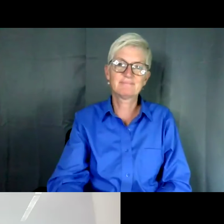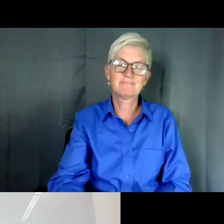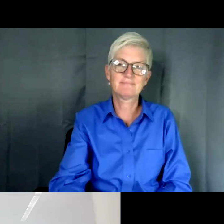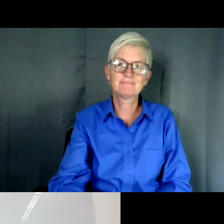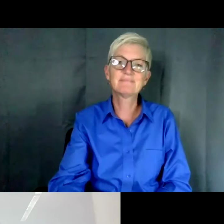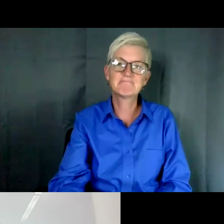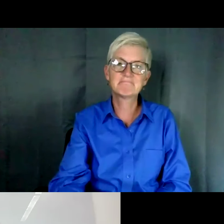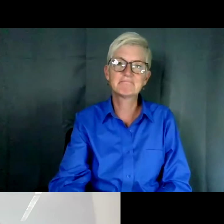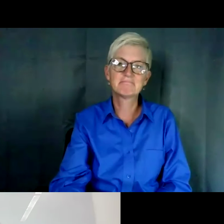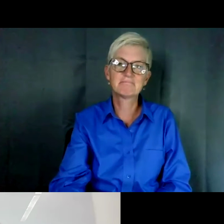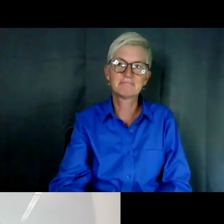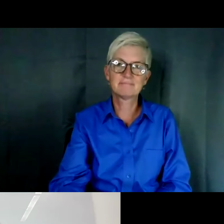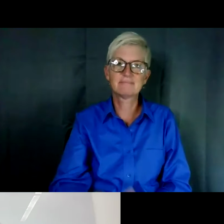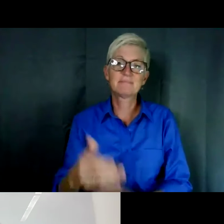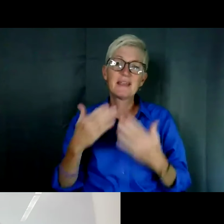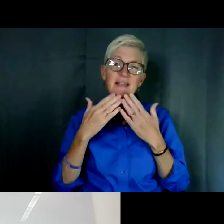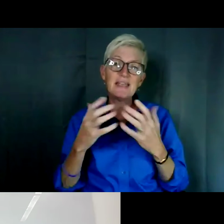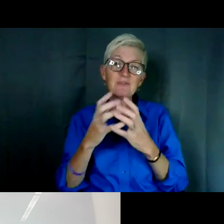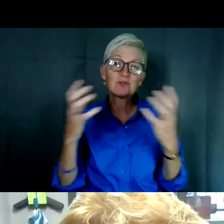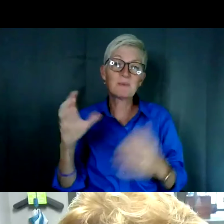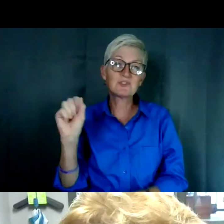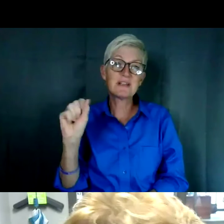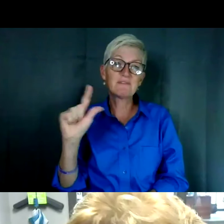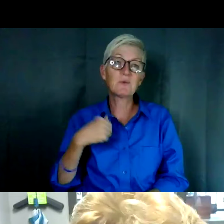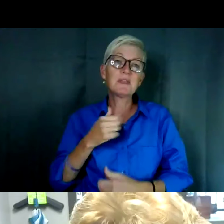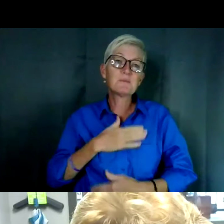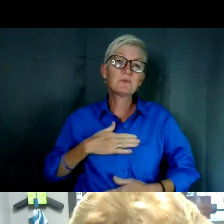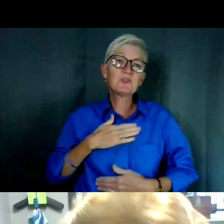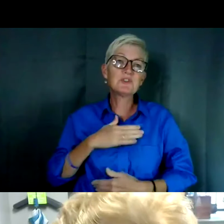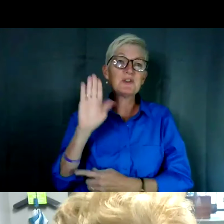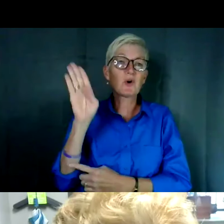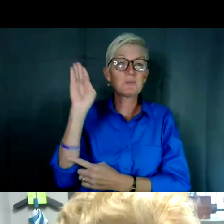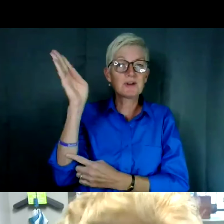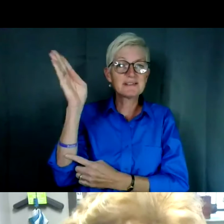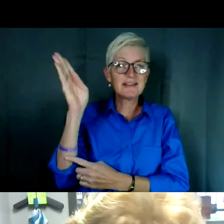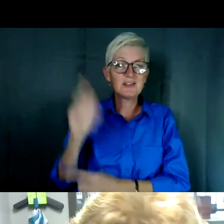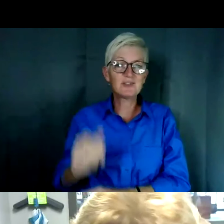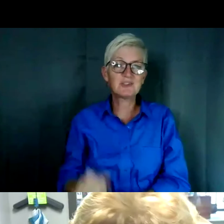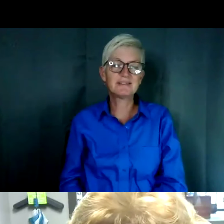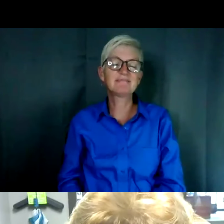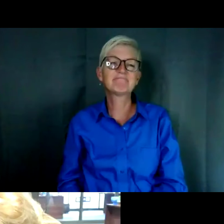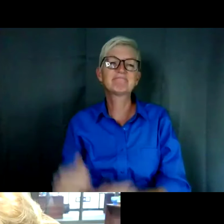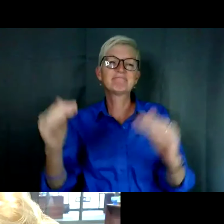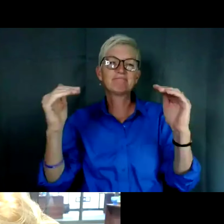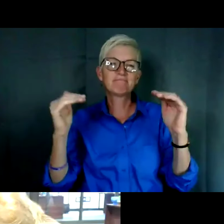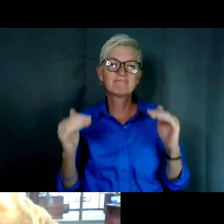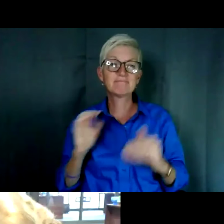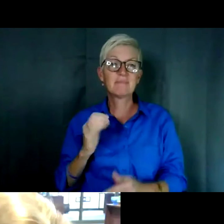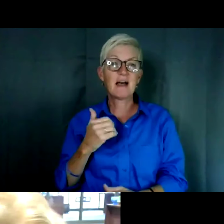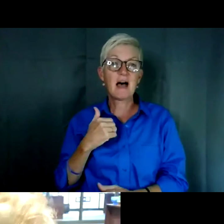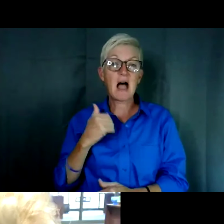Thank you very much, Stephanie. Appreciate the presentation. Our next speaker has had a terrible